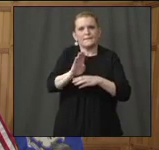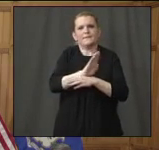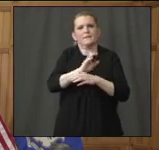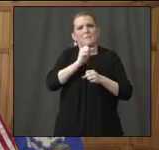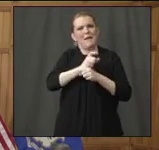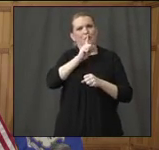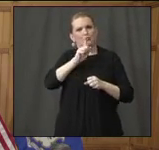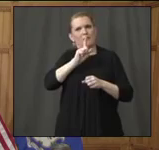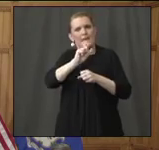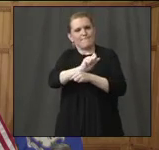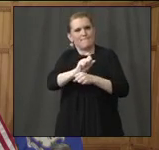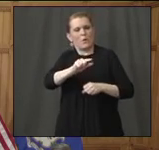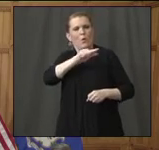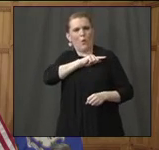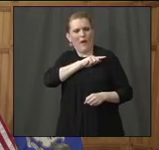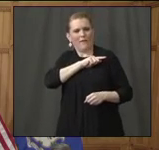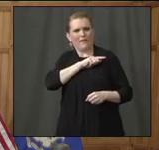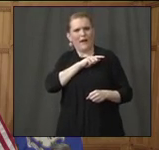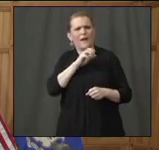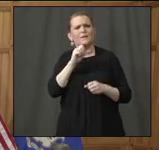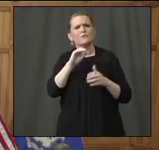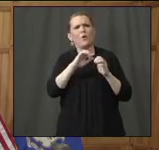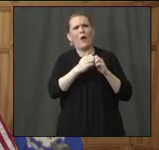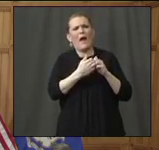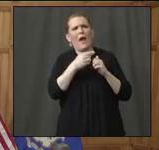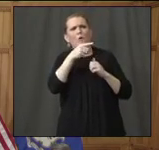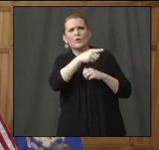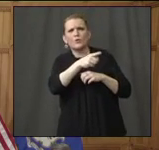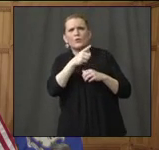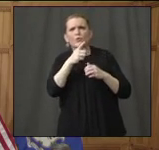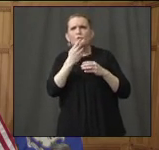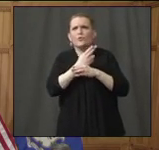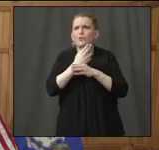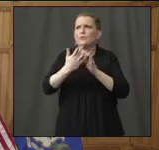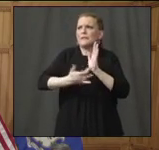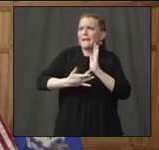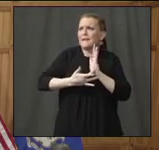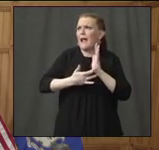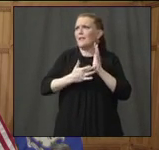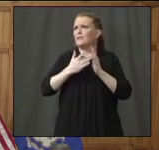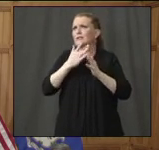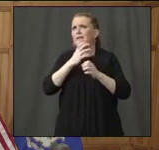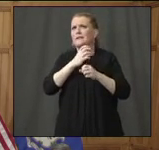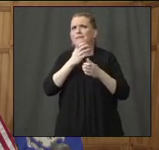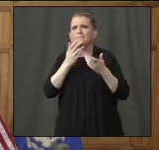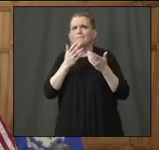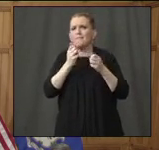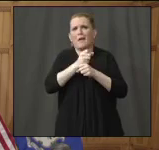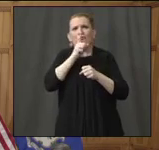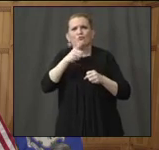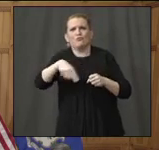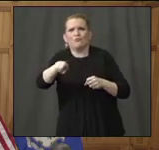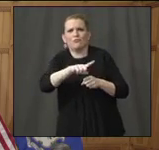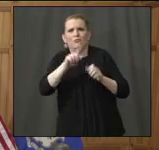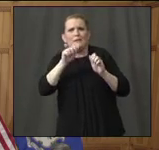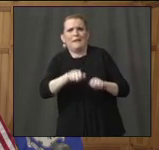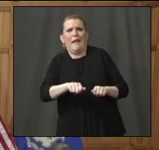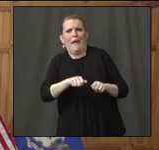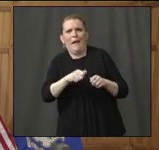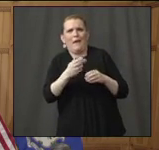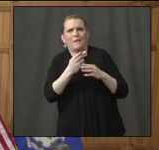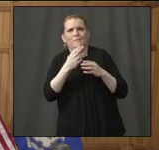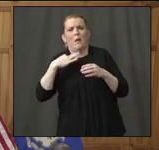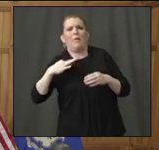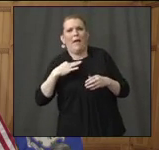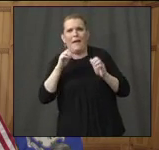apply? Some of these business owners don't have access to technology, and also they do speak only